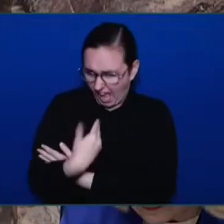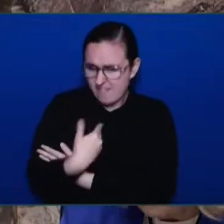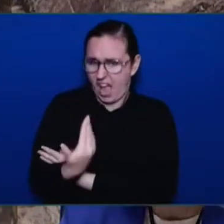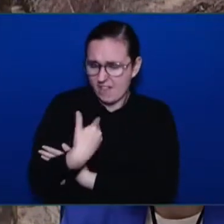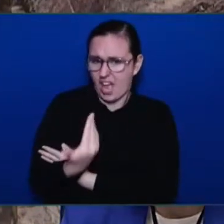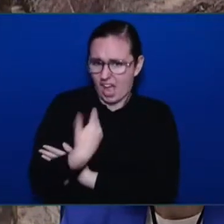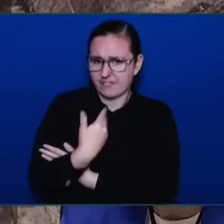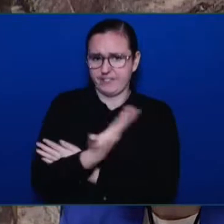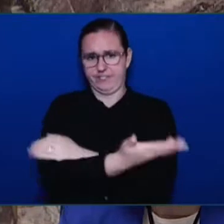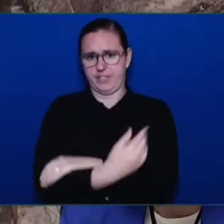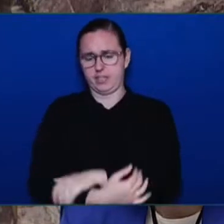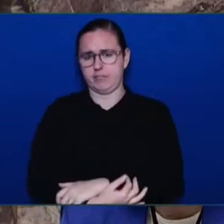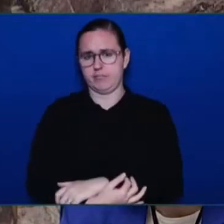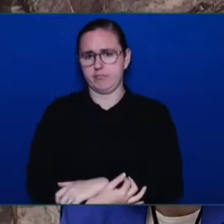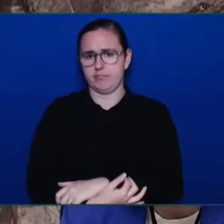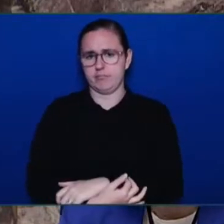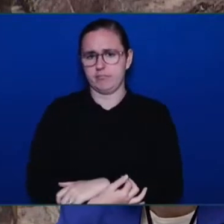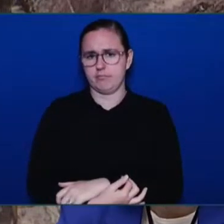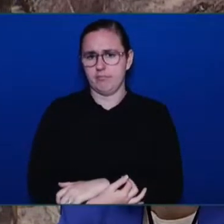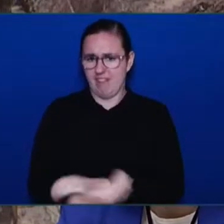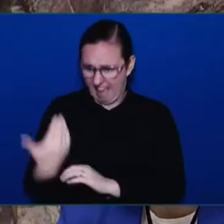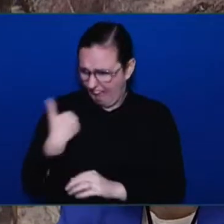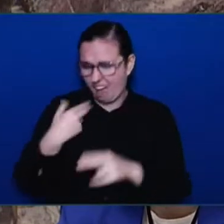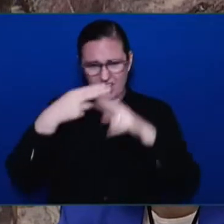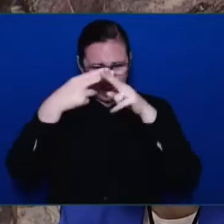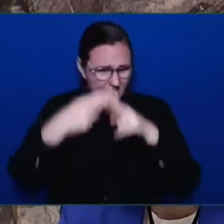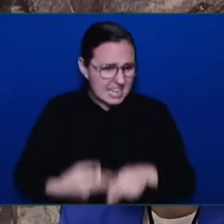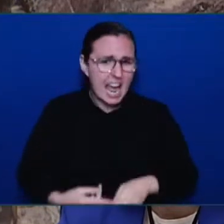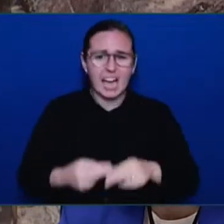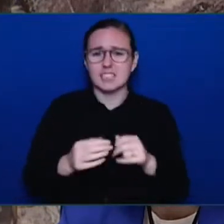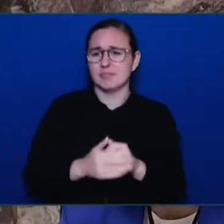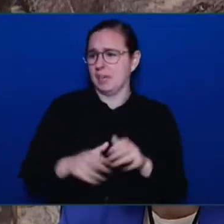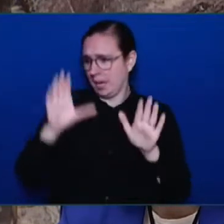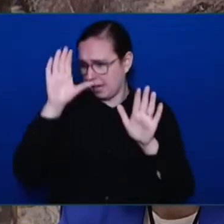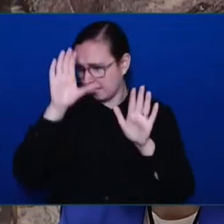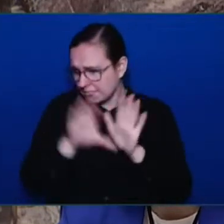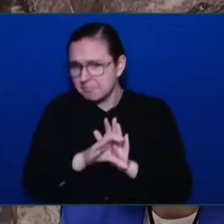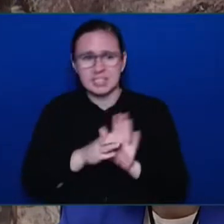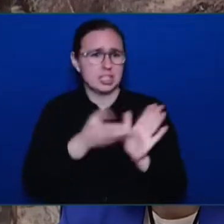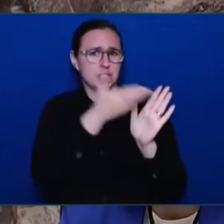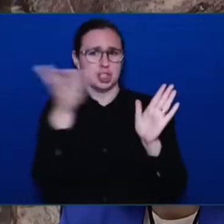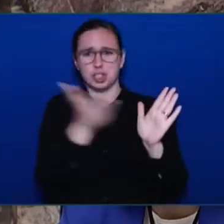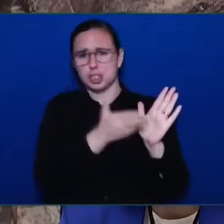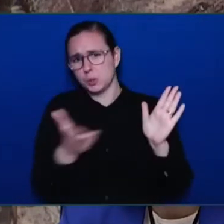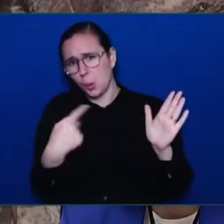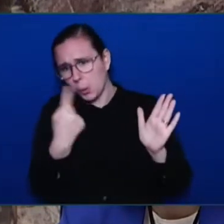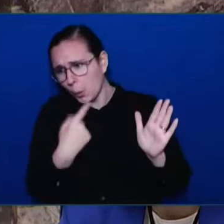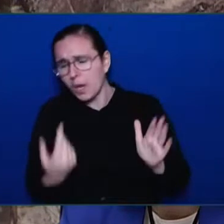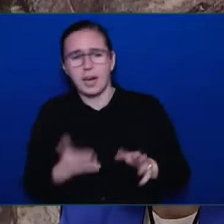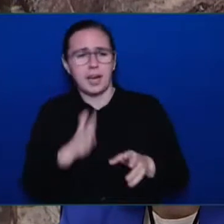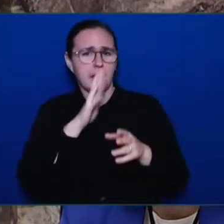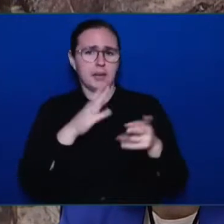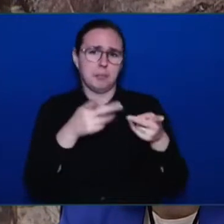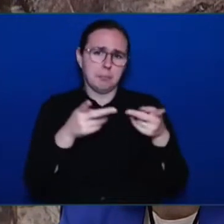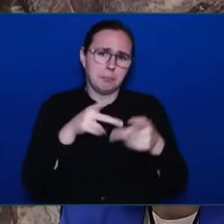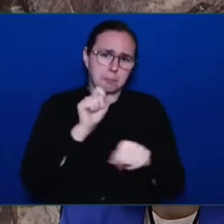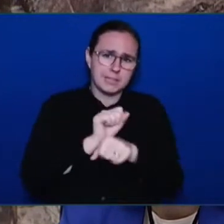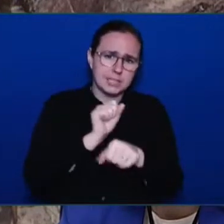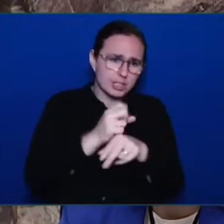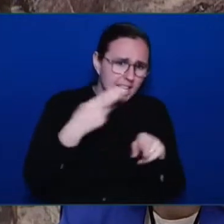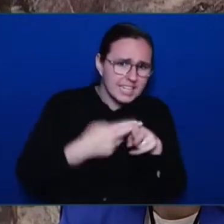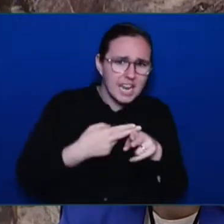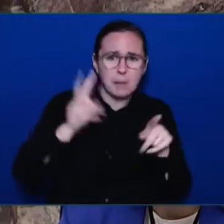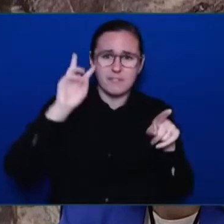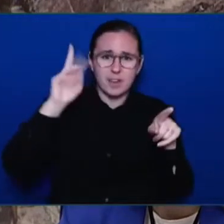and photographs and positions, and there are 64 vice presidents. And this minister has